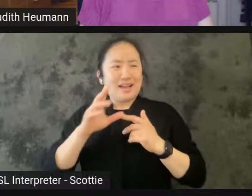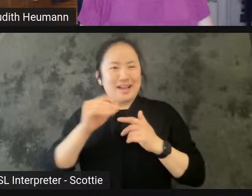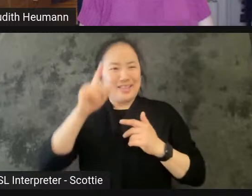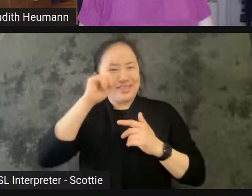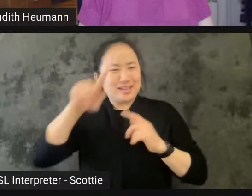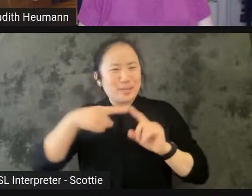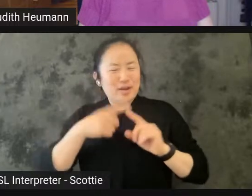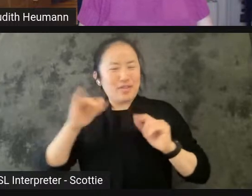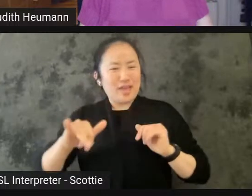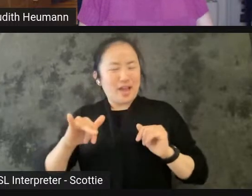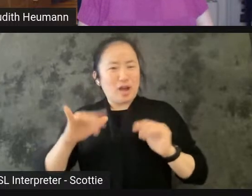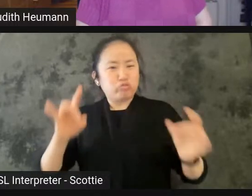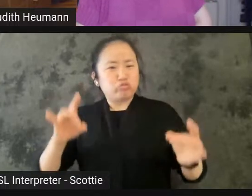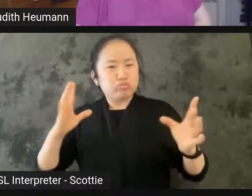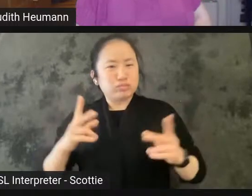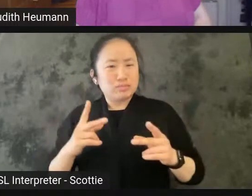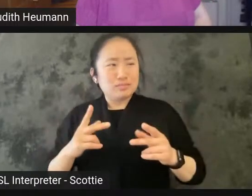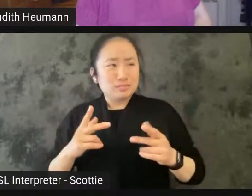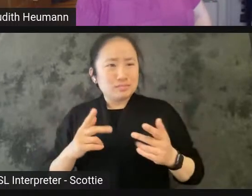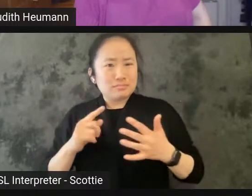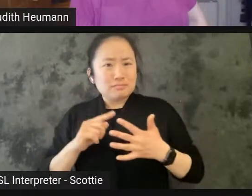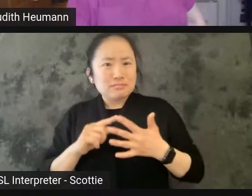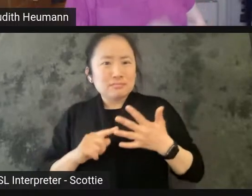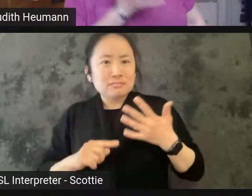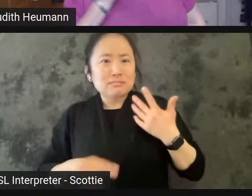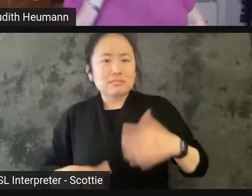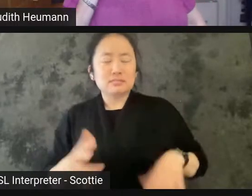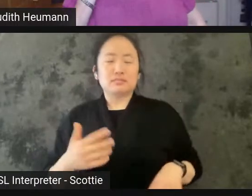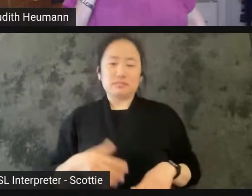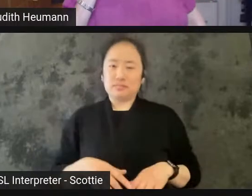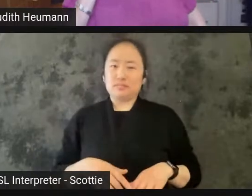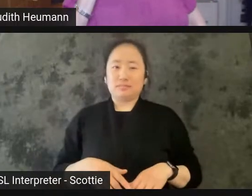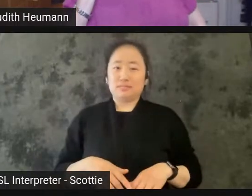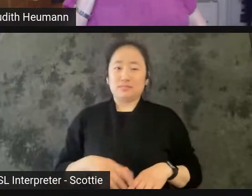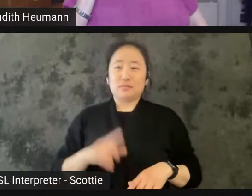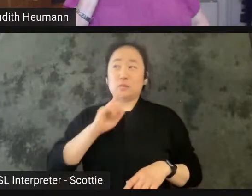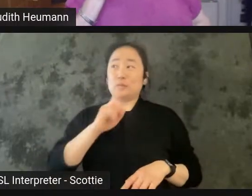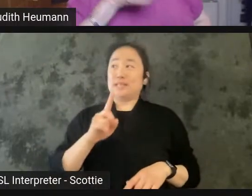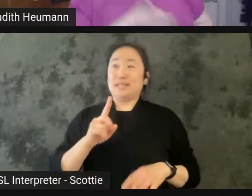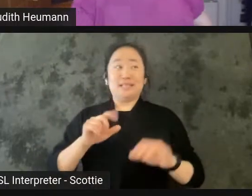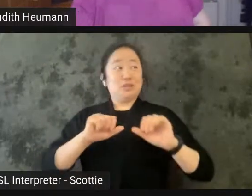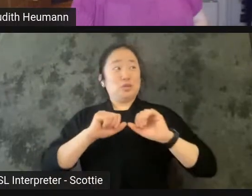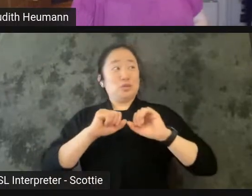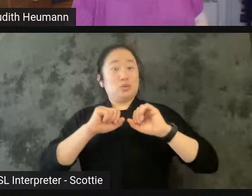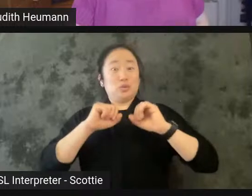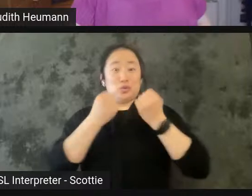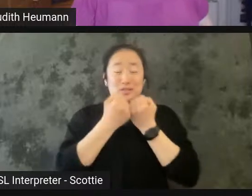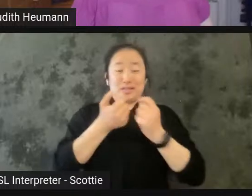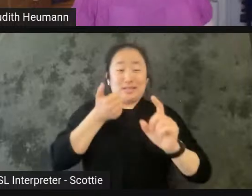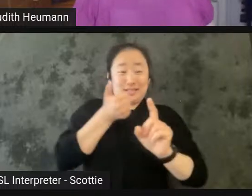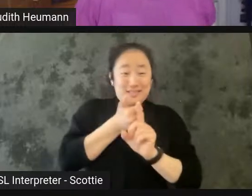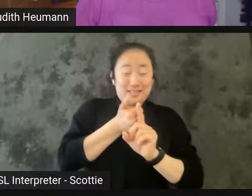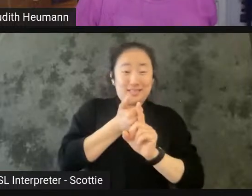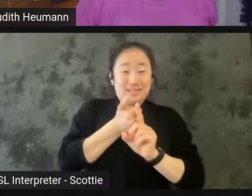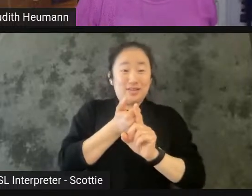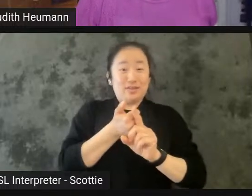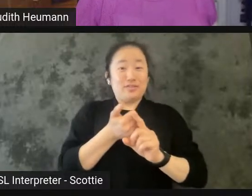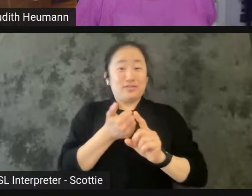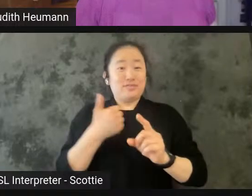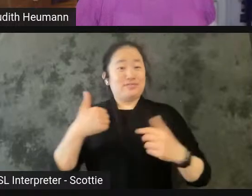We haven't designed into society in every single way for children and adults with disabilities to just